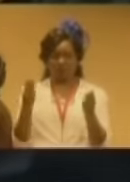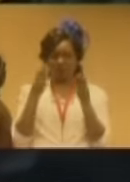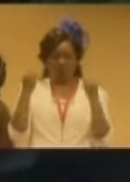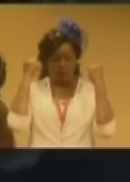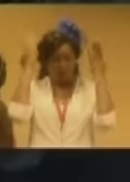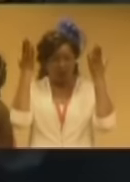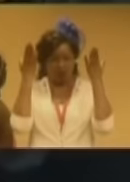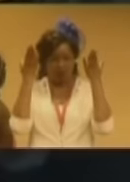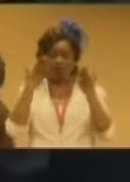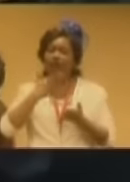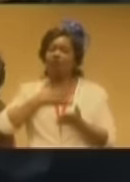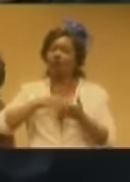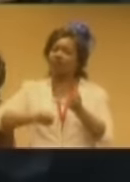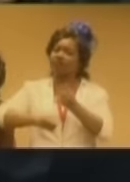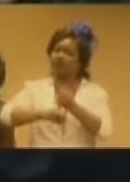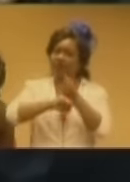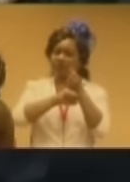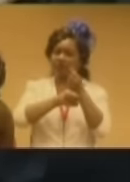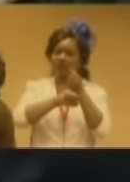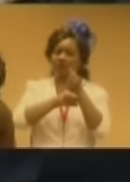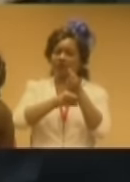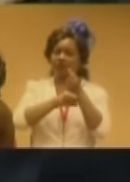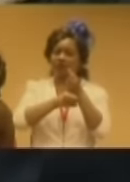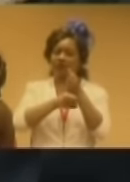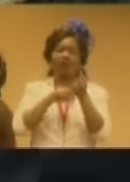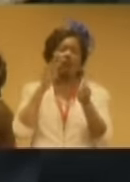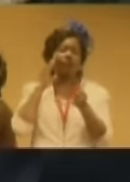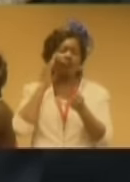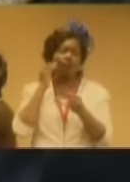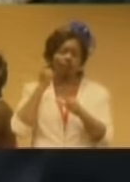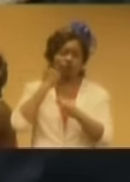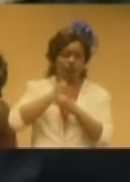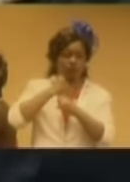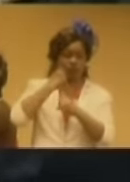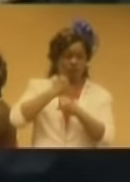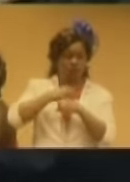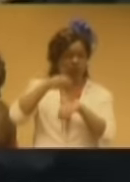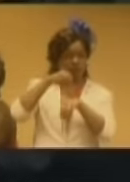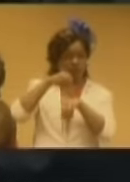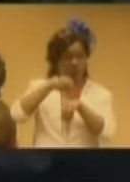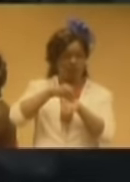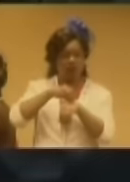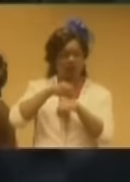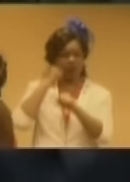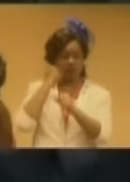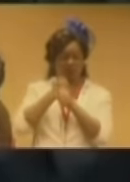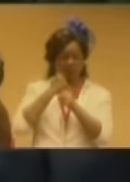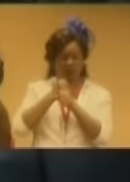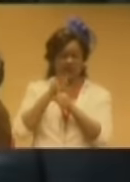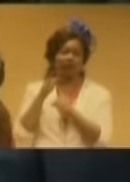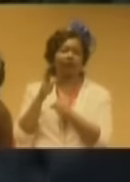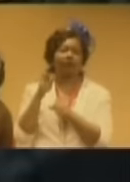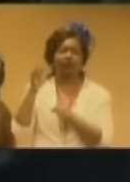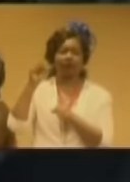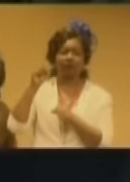He invited the nation to play a more active role in the legislative process by making submissions on bill whenever